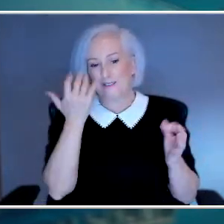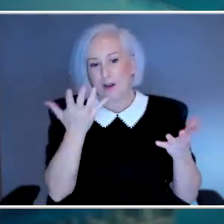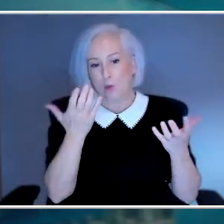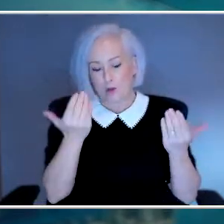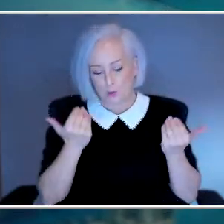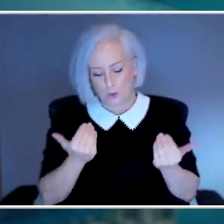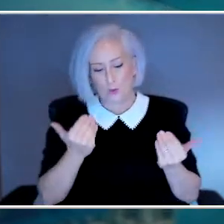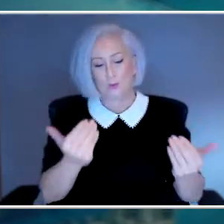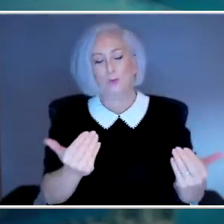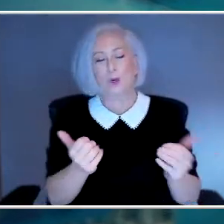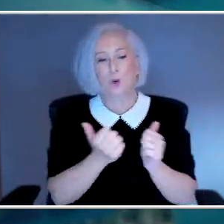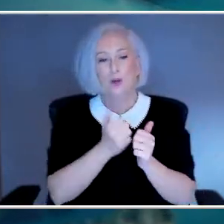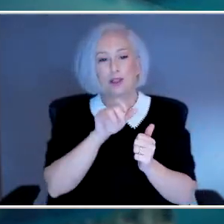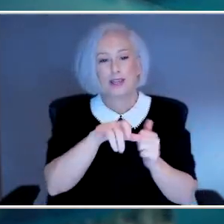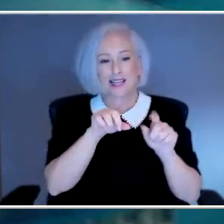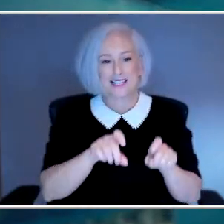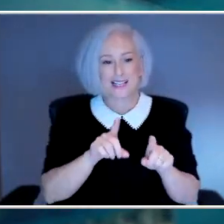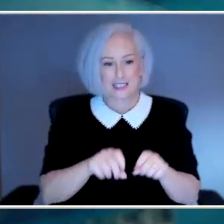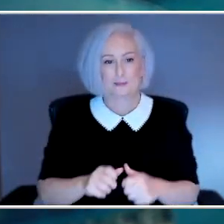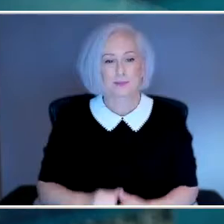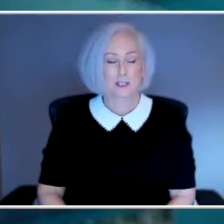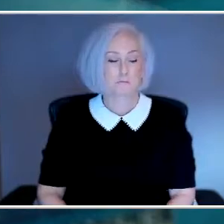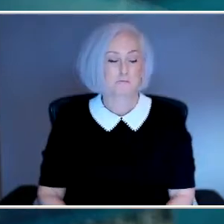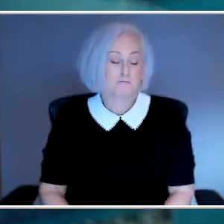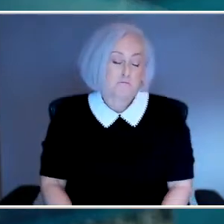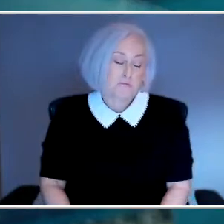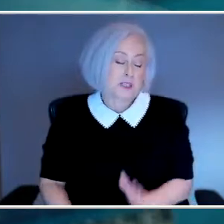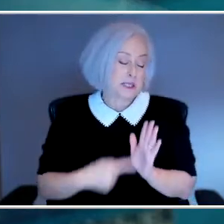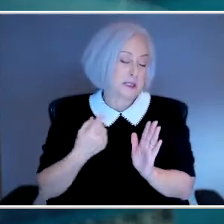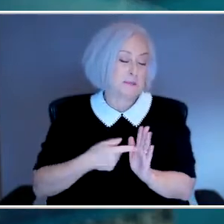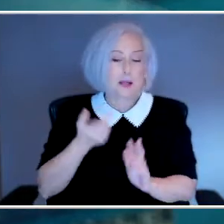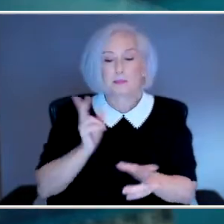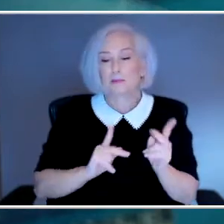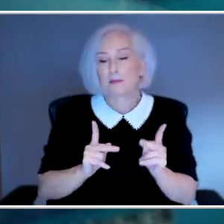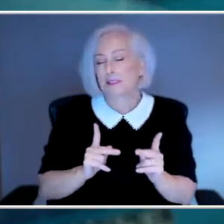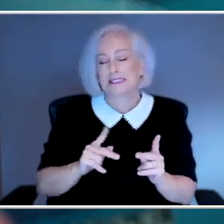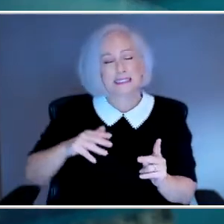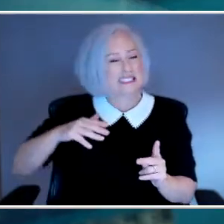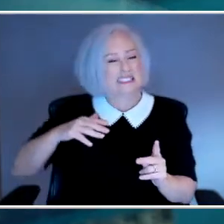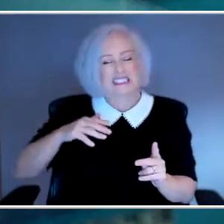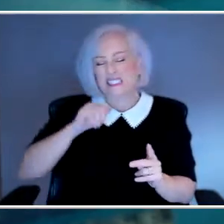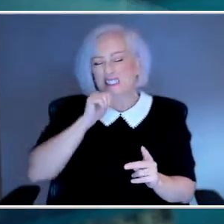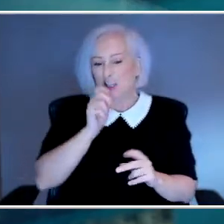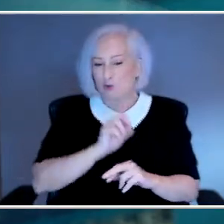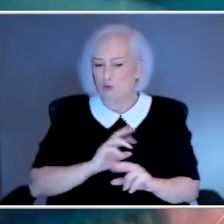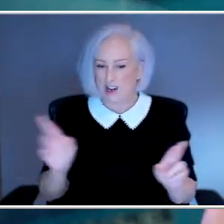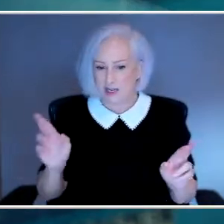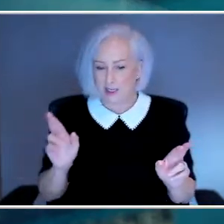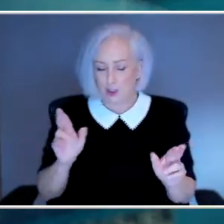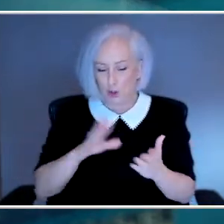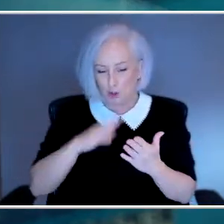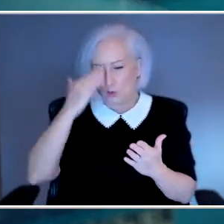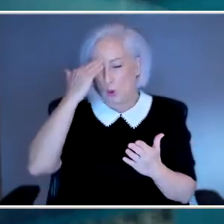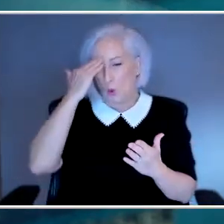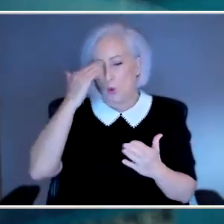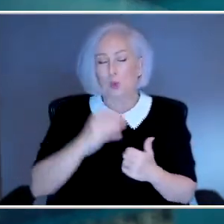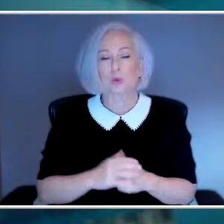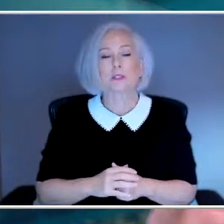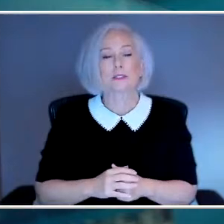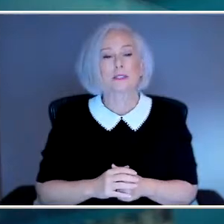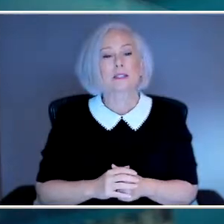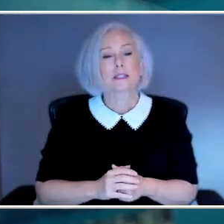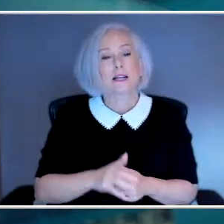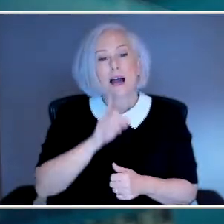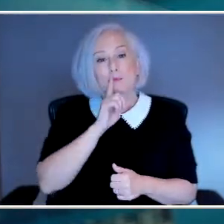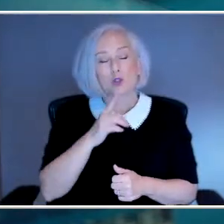a decision tree. Sometimes people aren't ready for that information. I'm sure I can imagine that it was overwhelming to